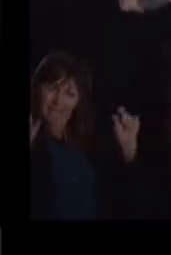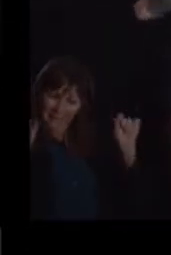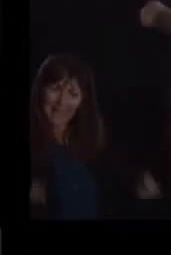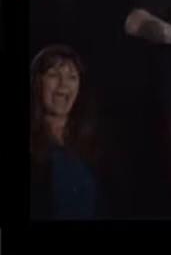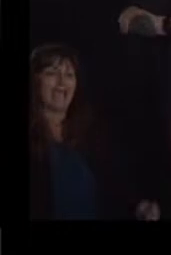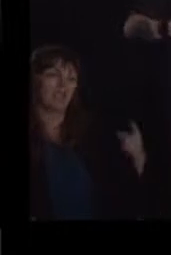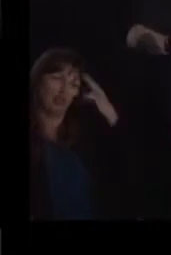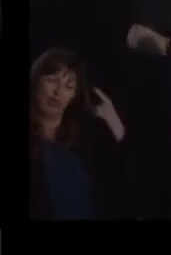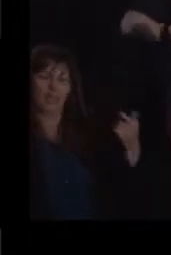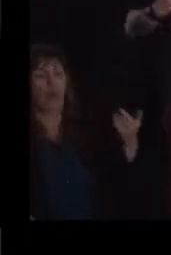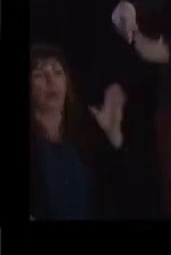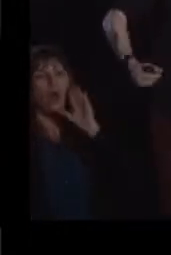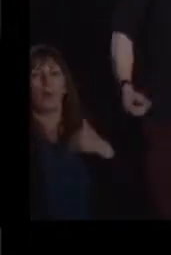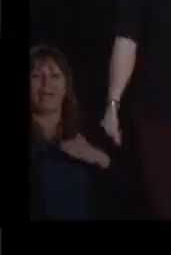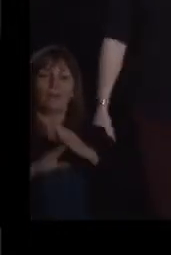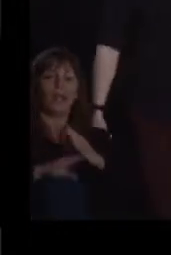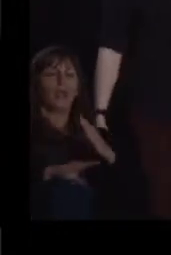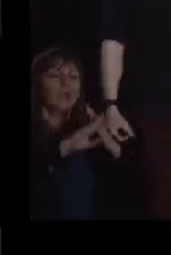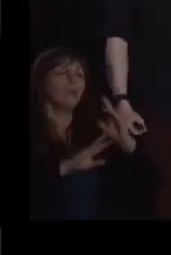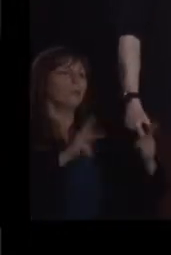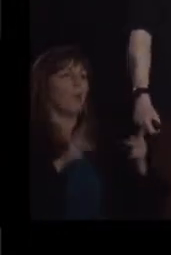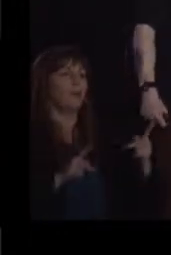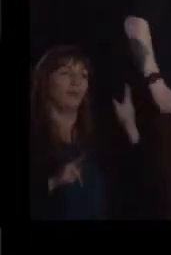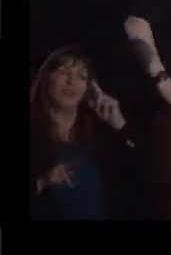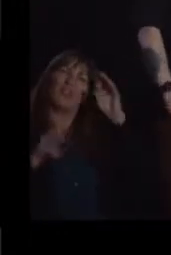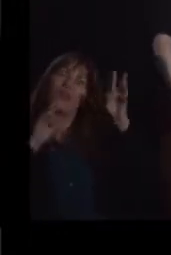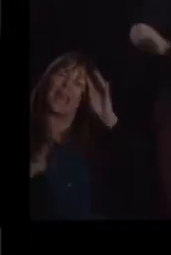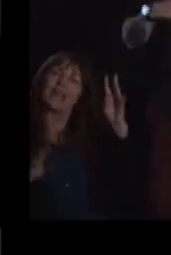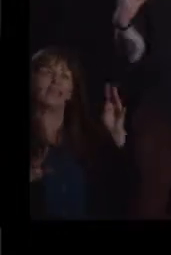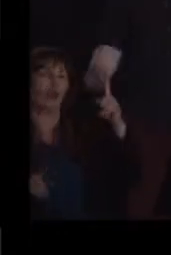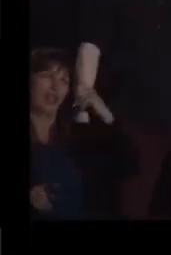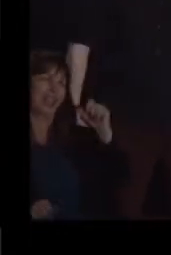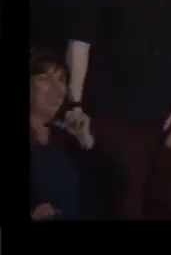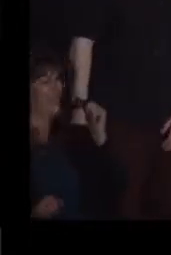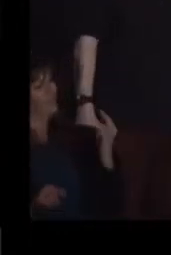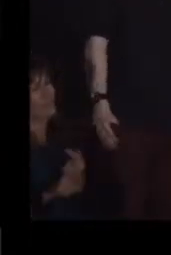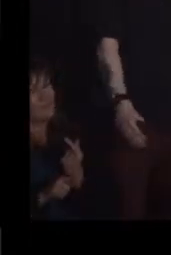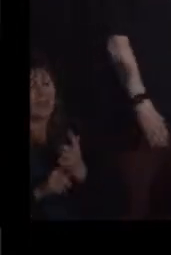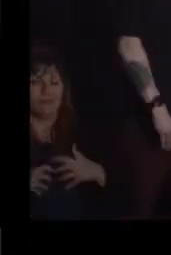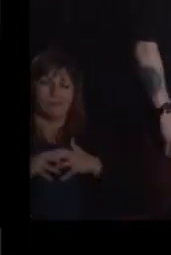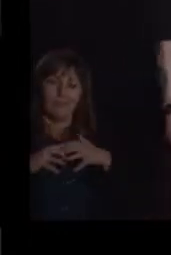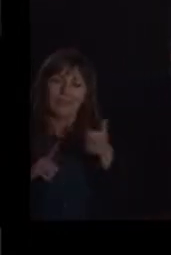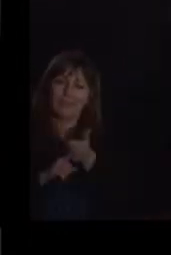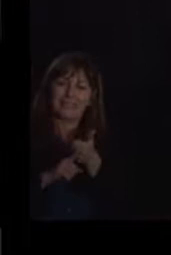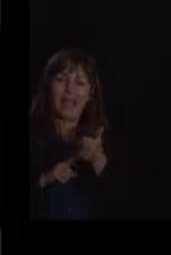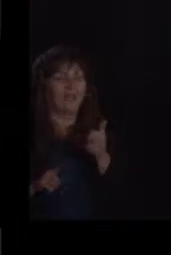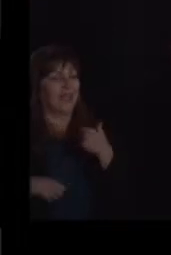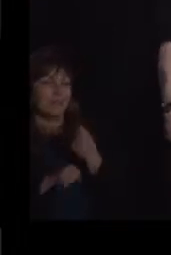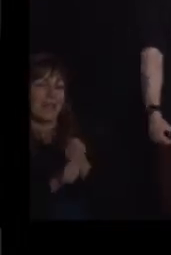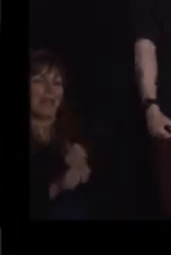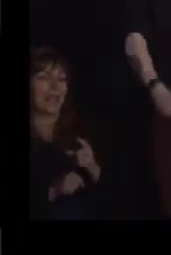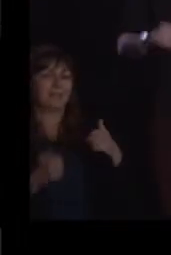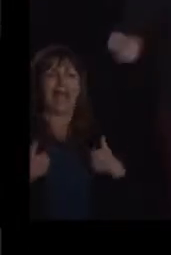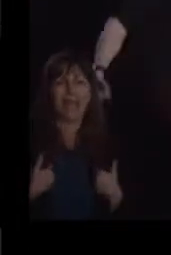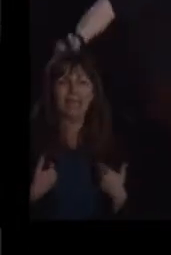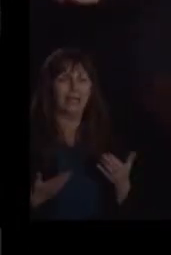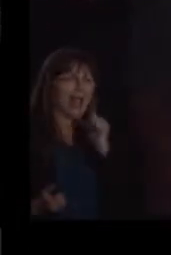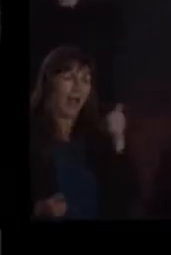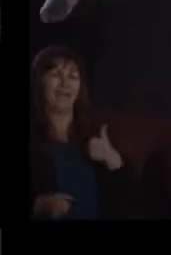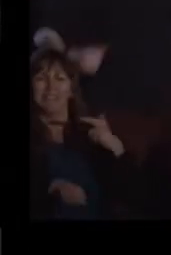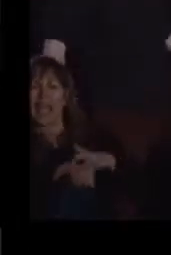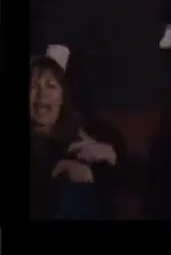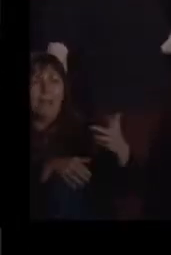constant barriers, aren't they, in sort of creation where you're like, oh, I'm not original and oh, I don't have the time and oh, I'm tired and da da da da. You just got to